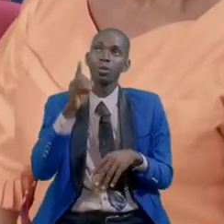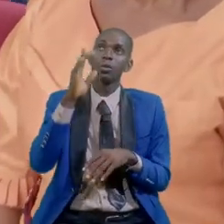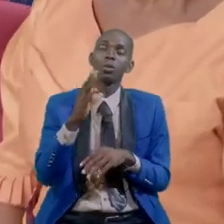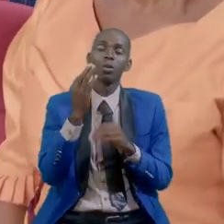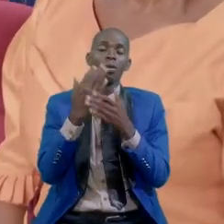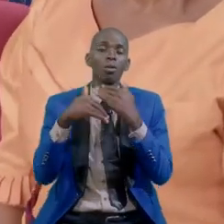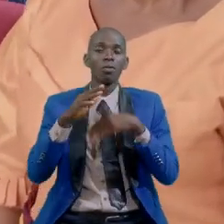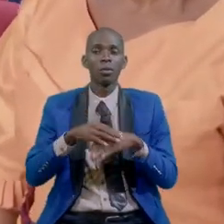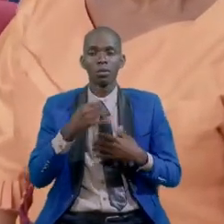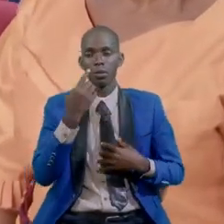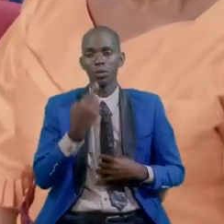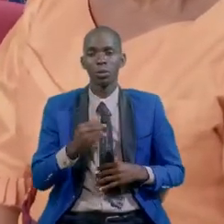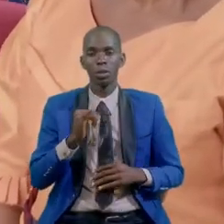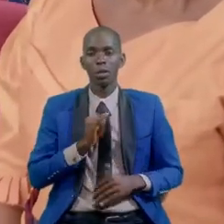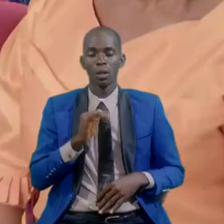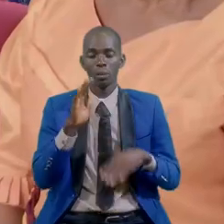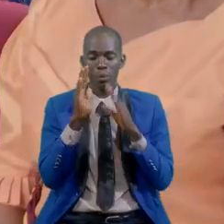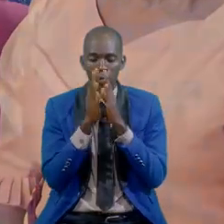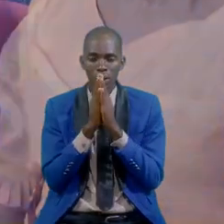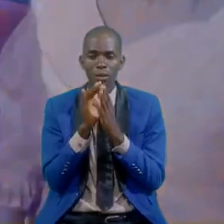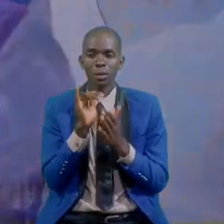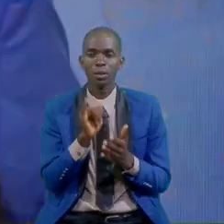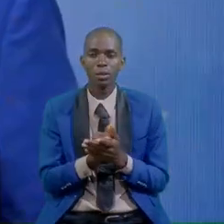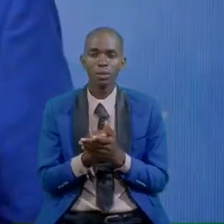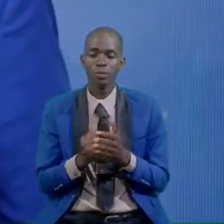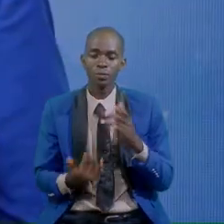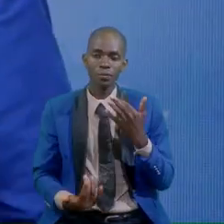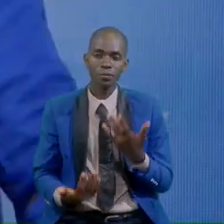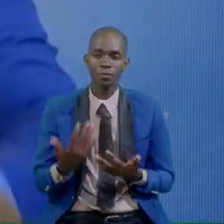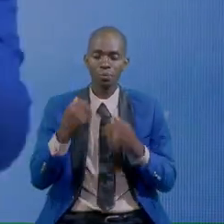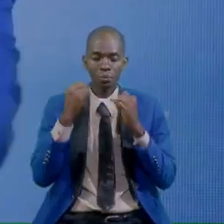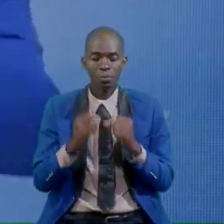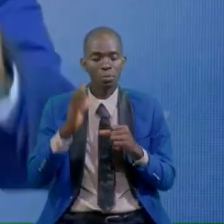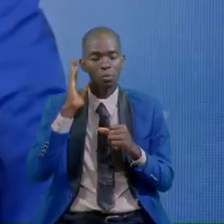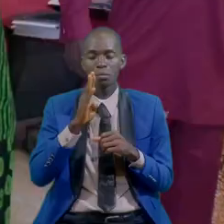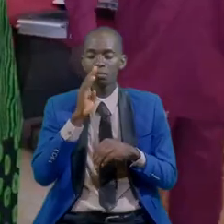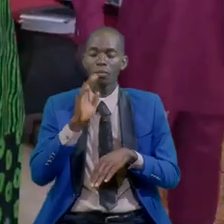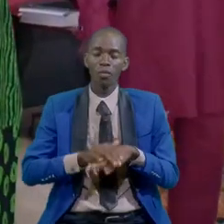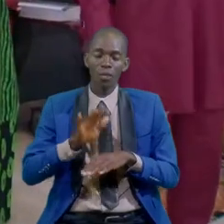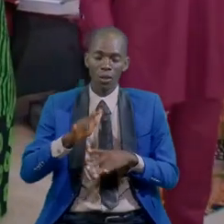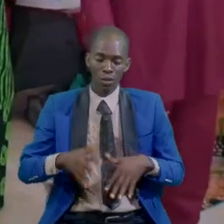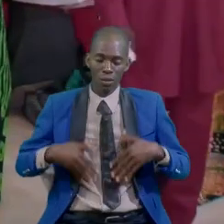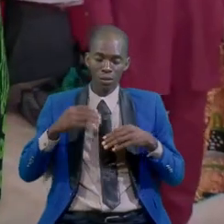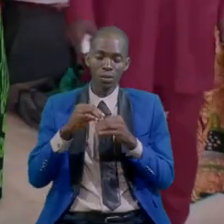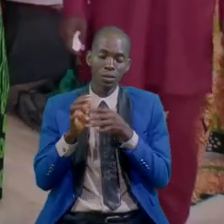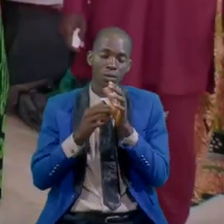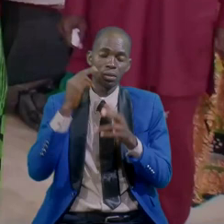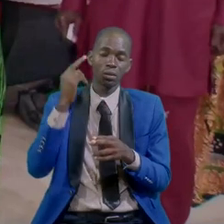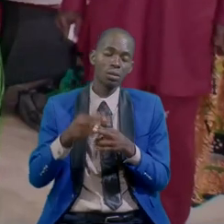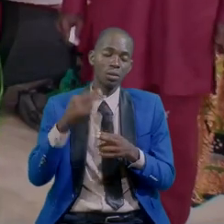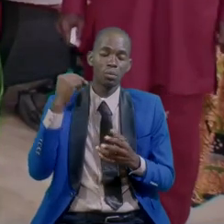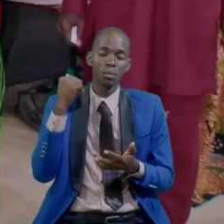I pray that fire power will be upon your life in Jesus'